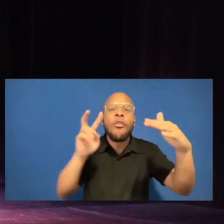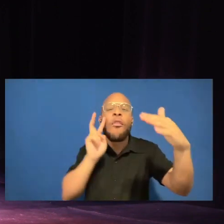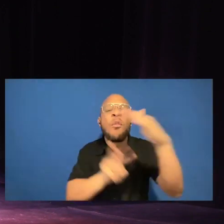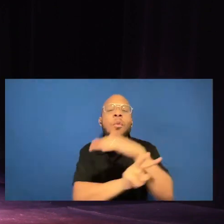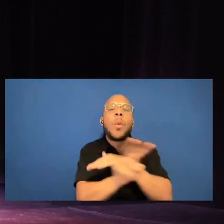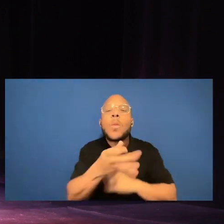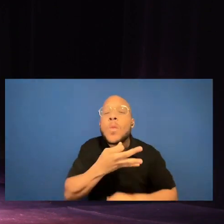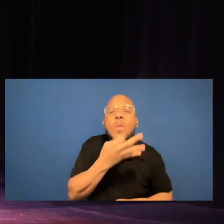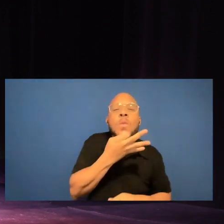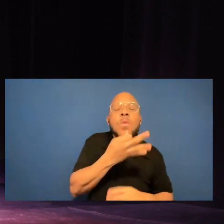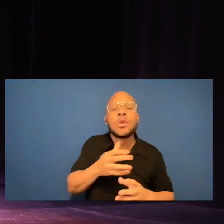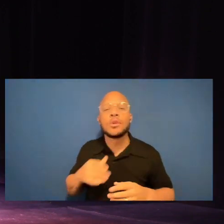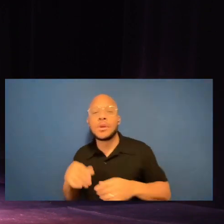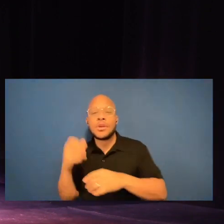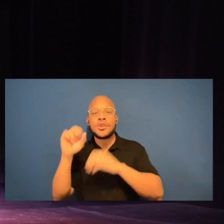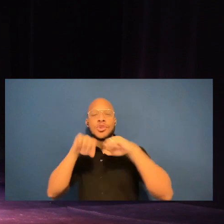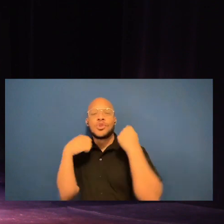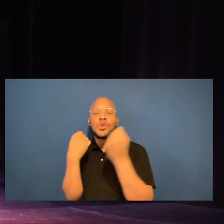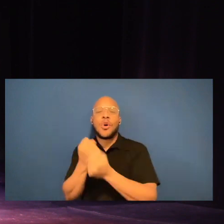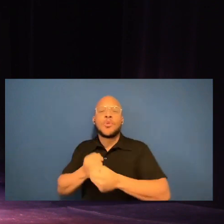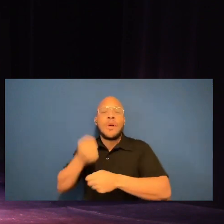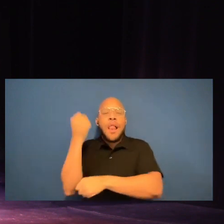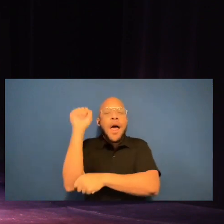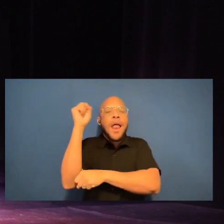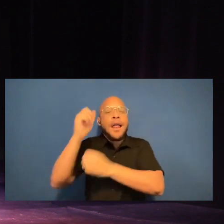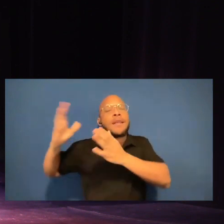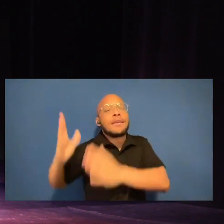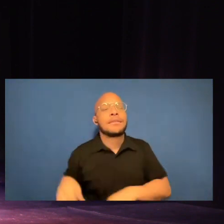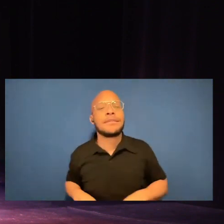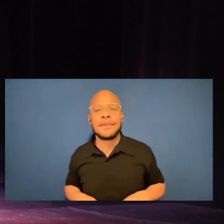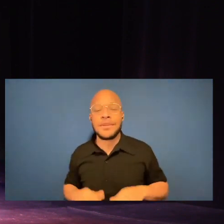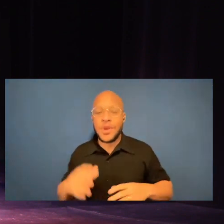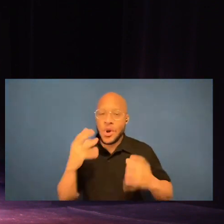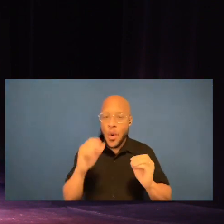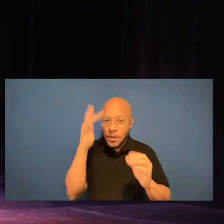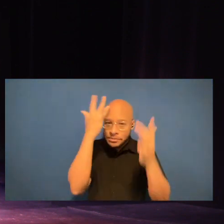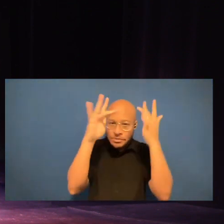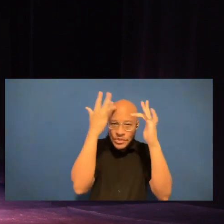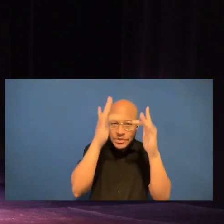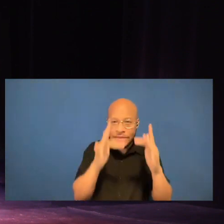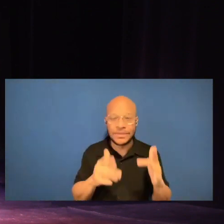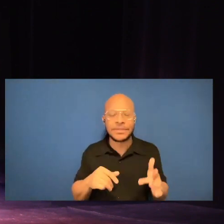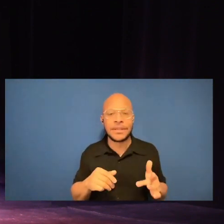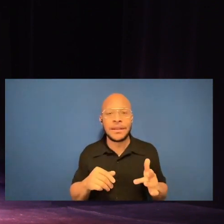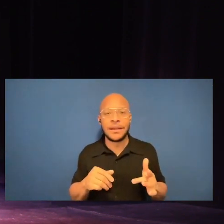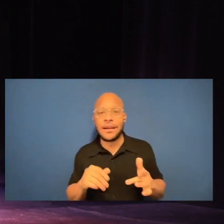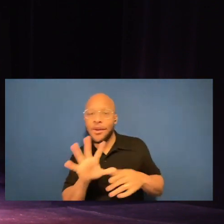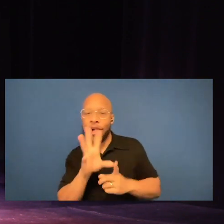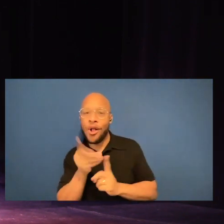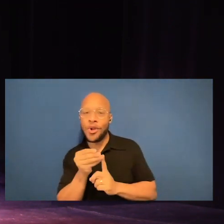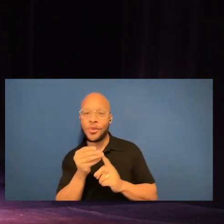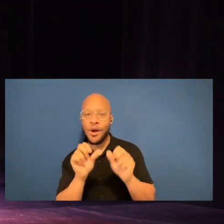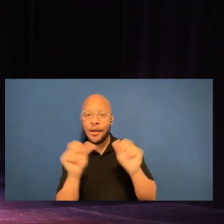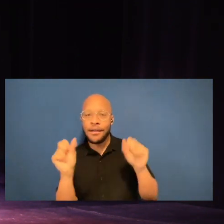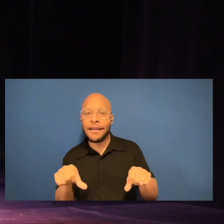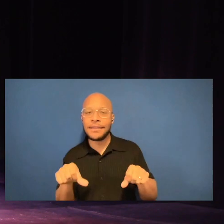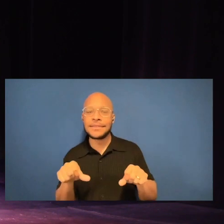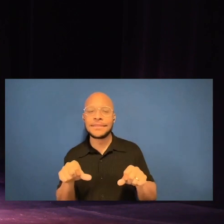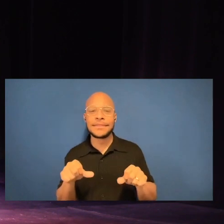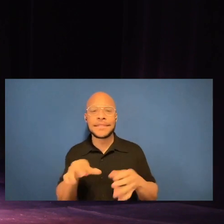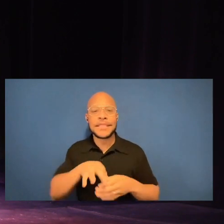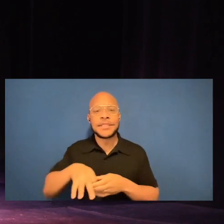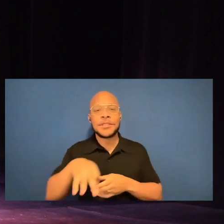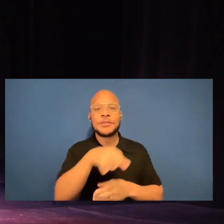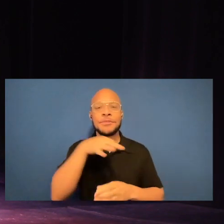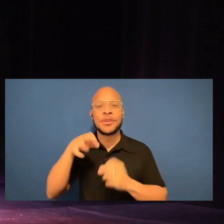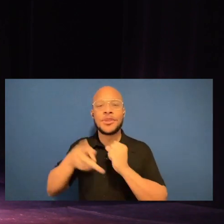subversive co-conspirators, cultural architects, and spiritual archivists. It's good company for a Friday morning.